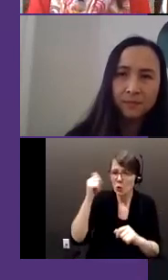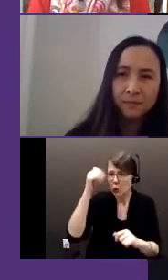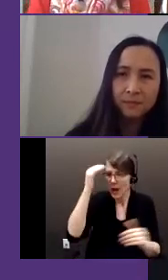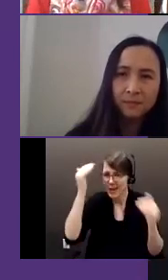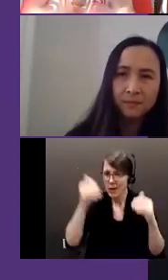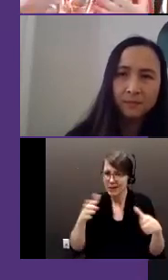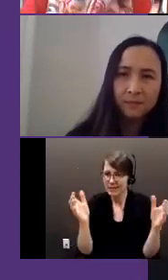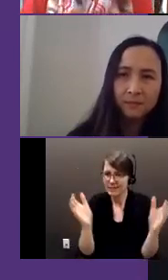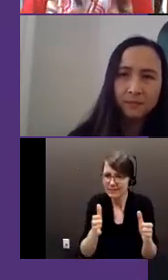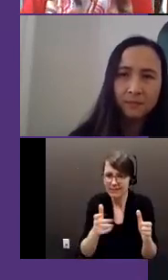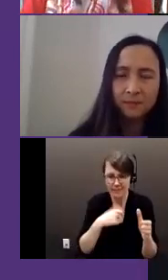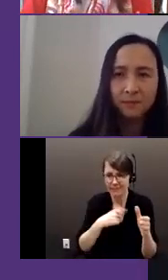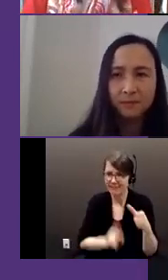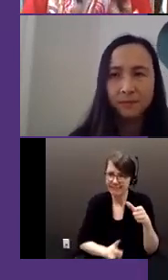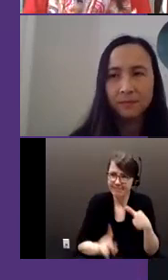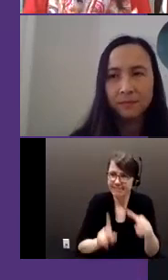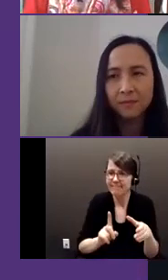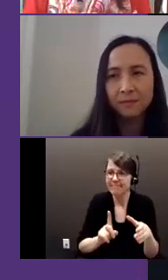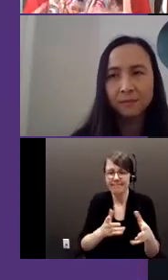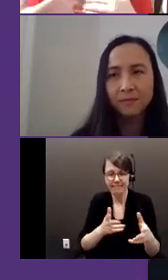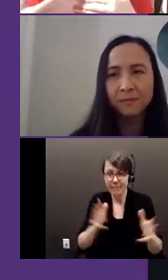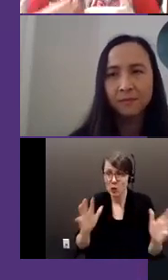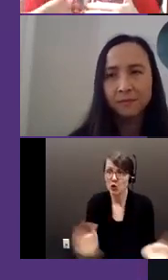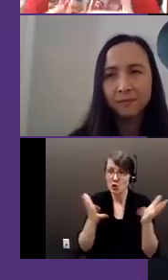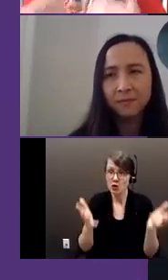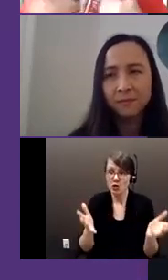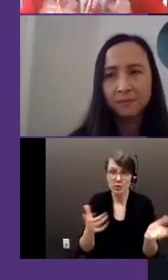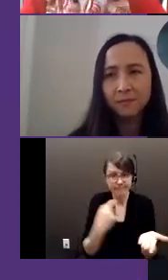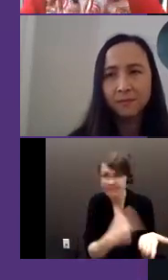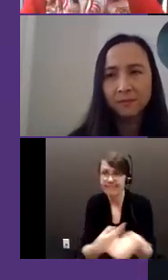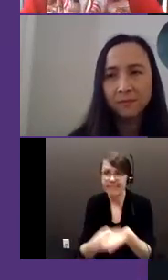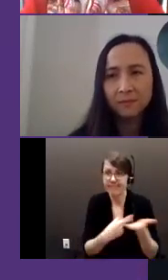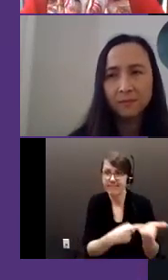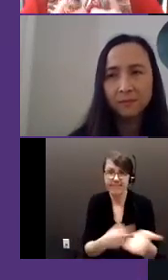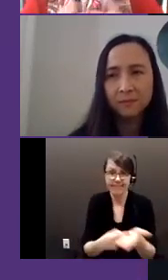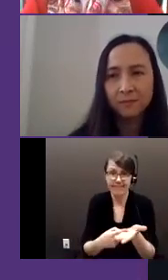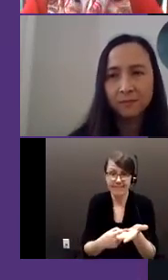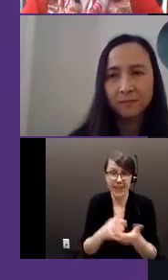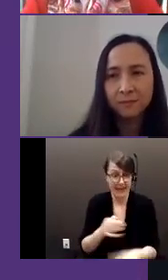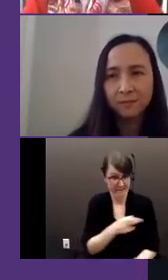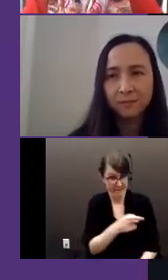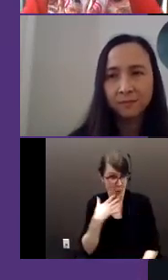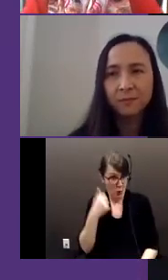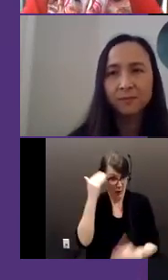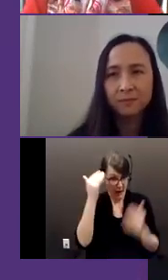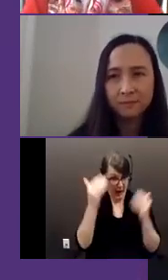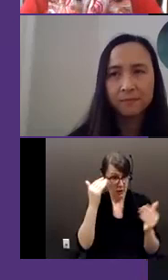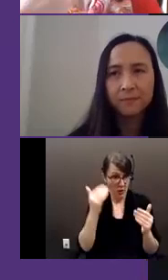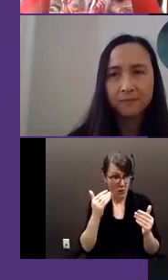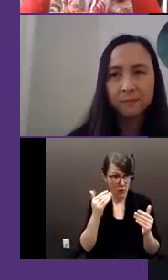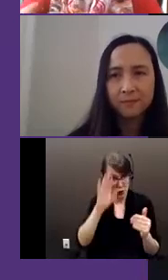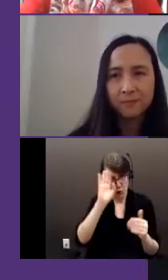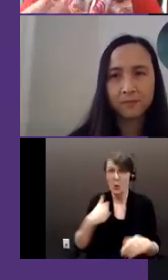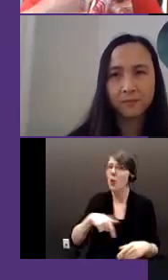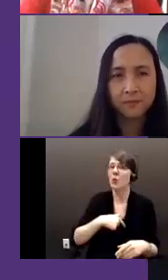and encouraging those conversations. And I think once they know that we're comfortable and we can talk about them, I think